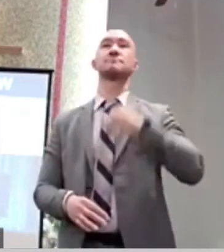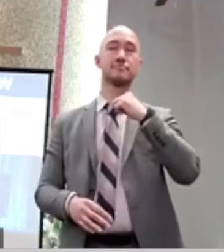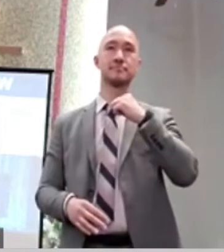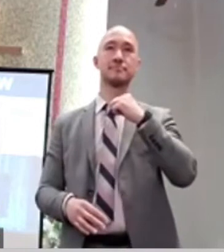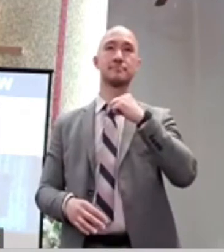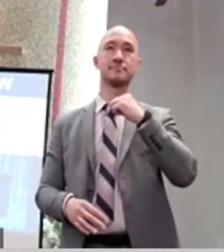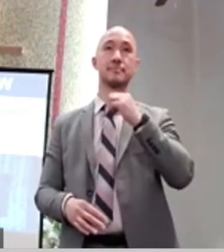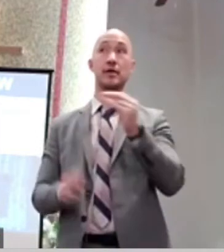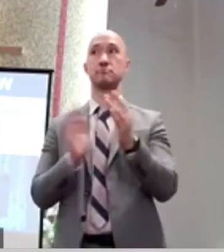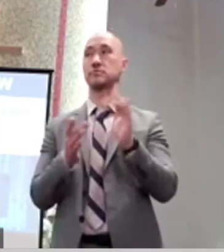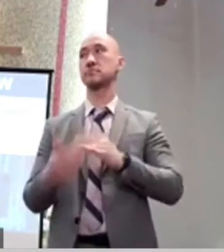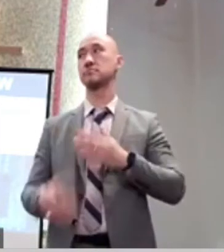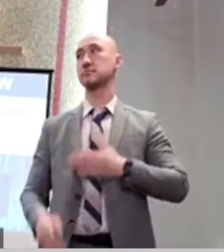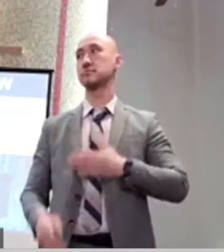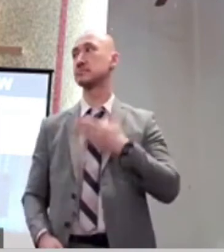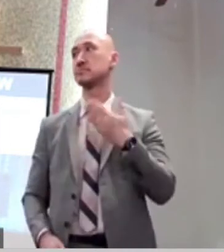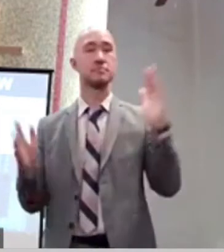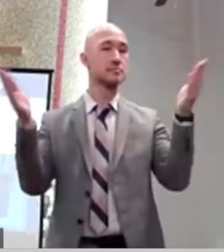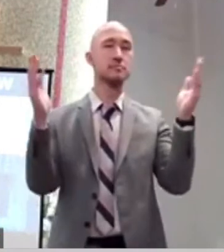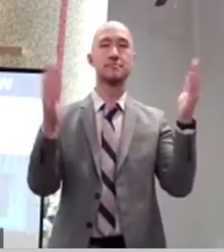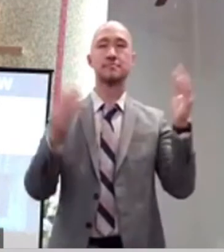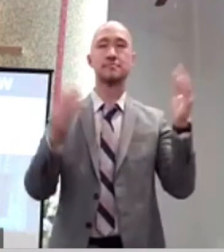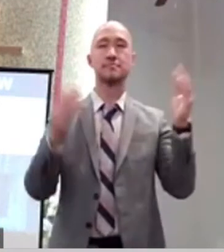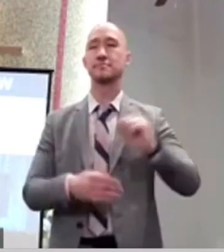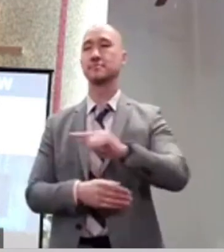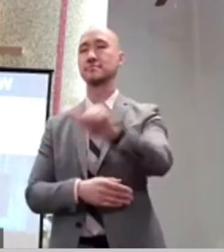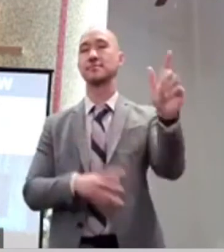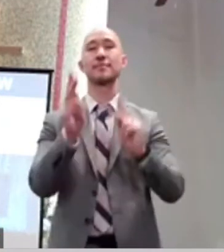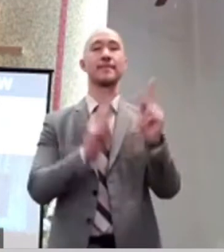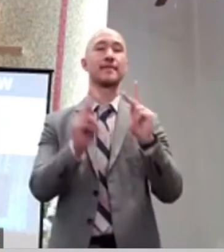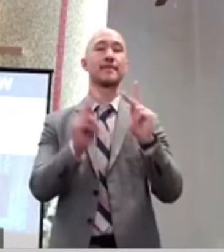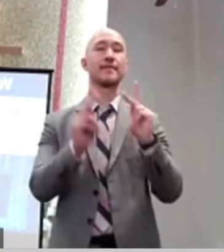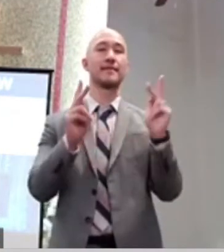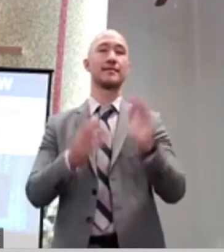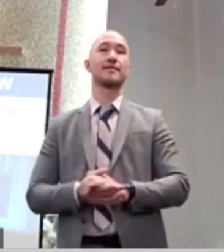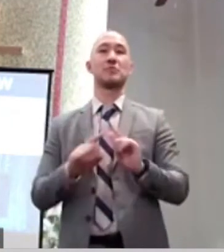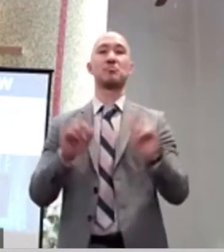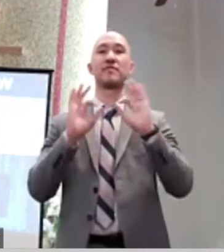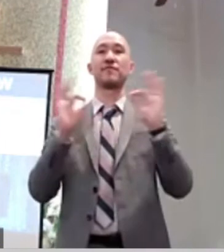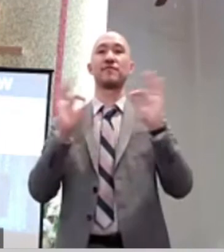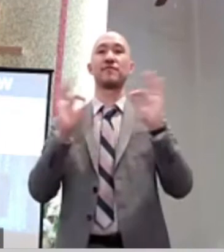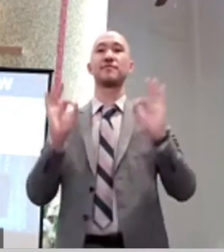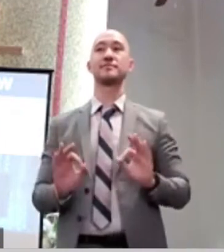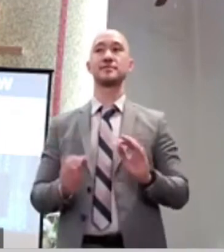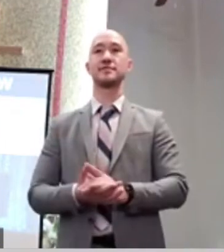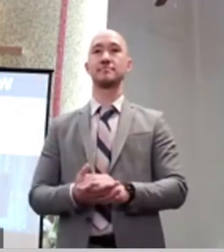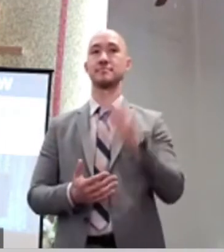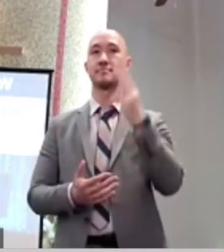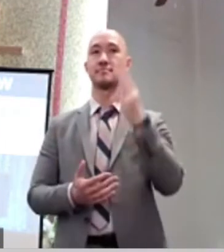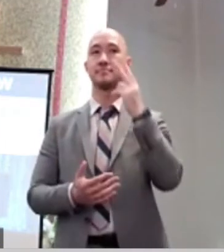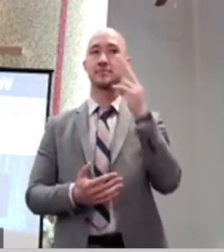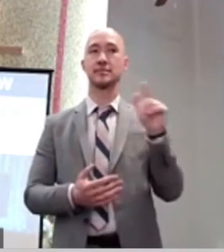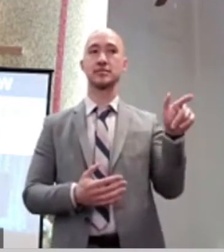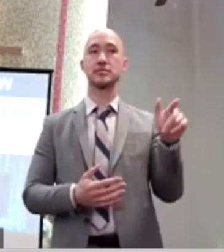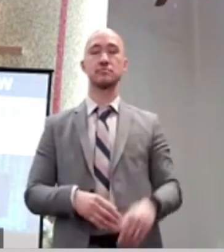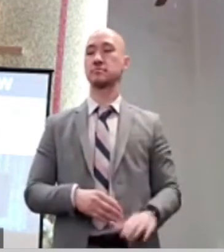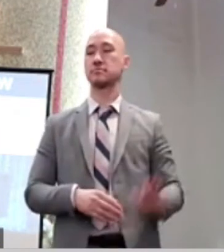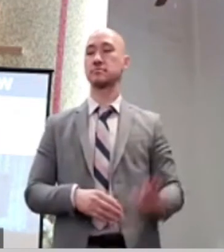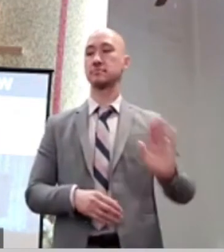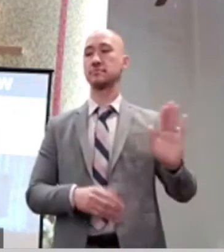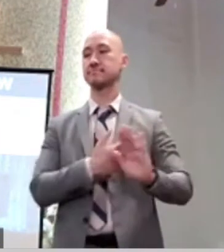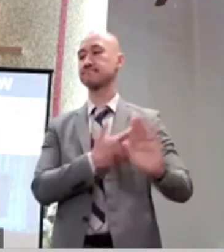what Jesus was showing them by what he was doing. Whereas the Pharisees were coming and saying, oh, I'm not going to hang out with that person. Oh, can't get close to that person.